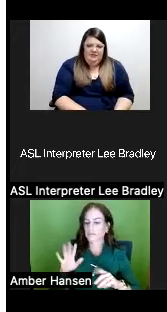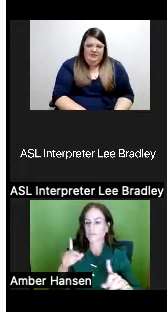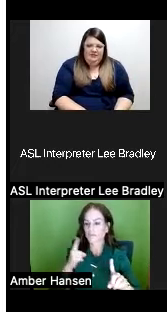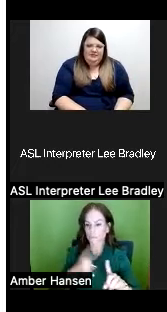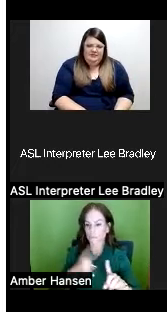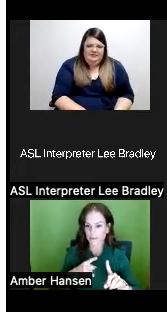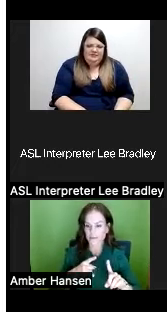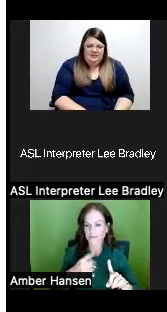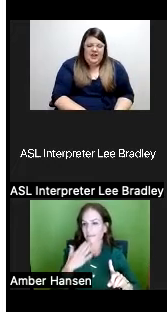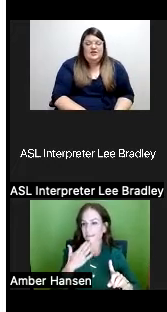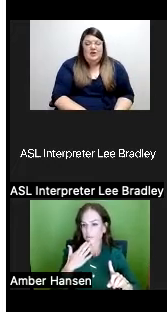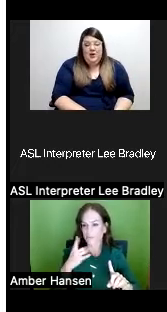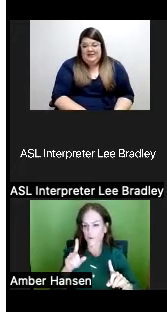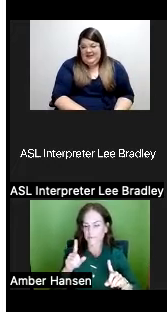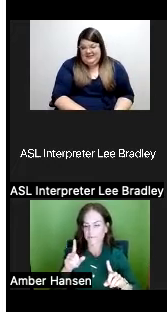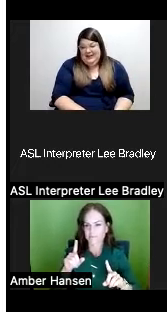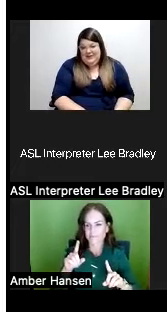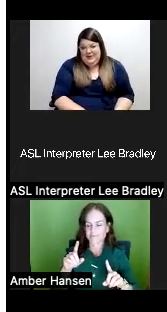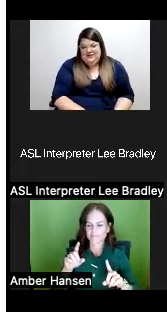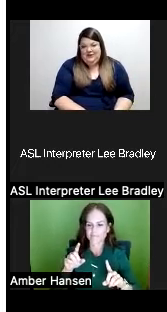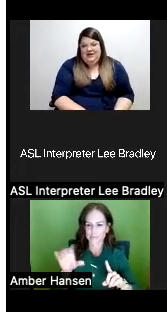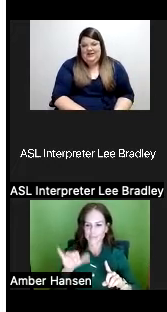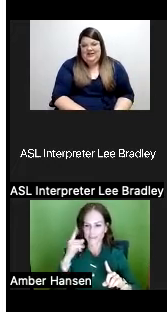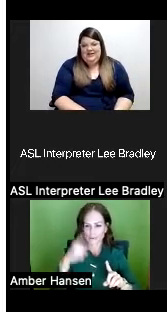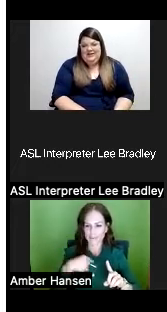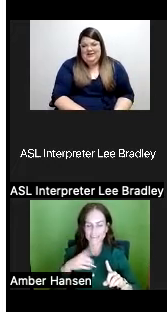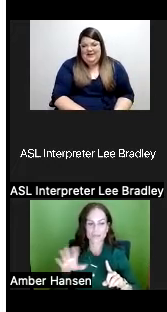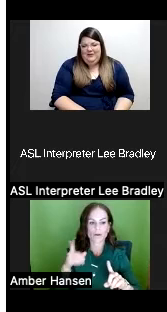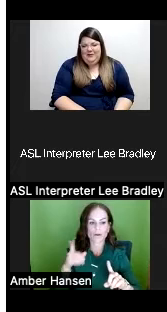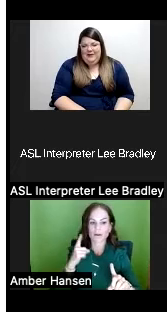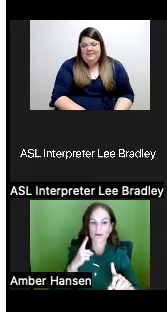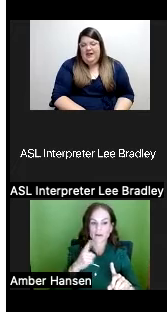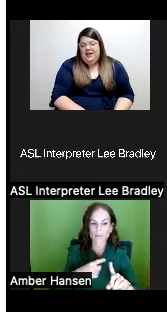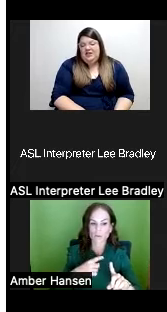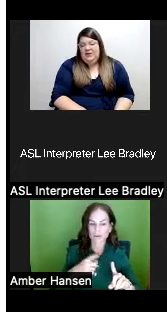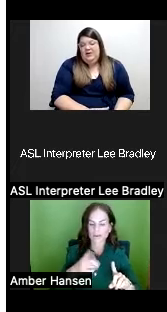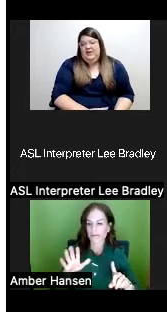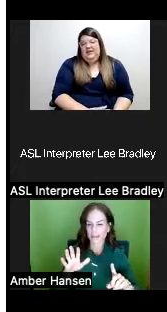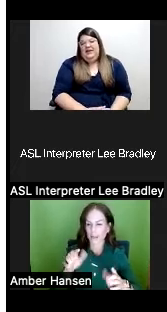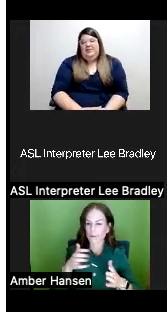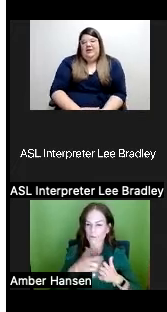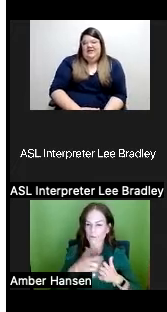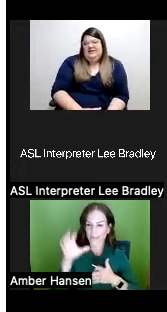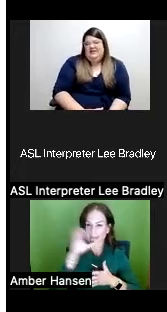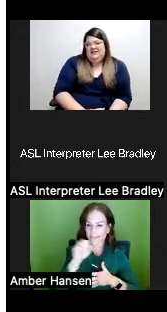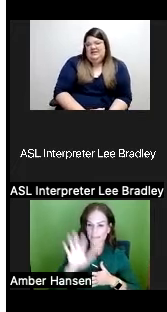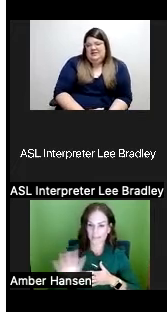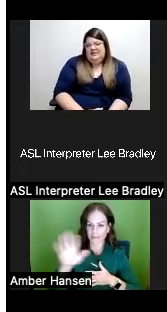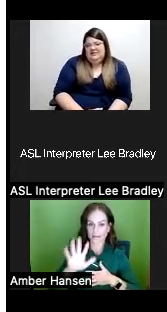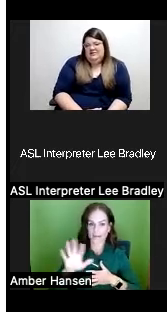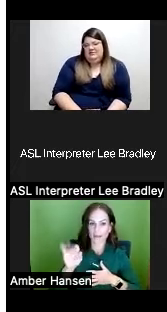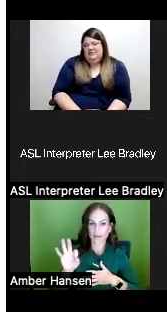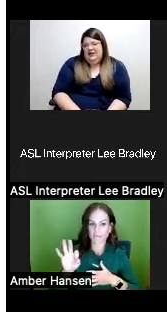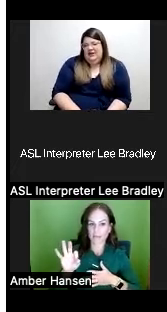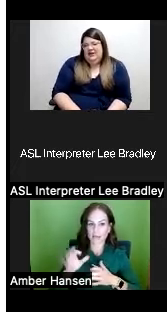Okay. So the point of this, thank you so much for doing that for me. So the point of this is